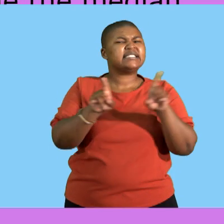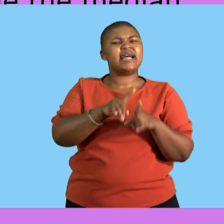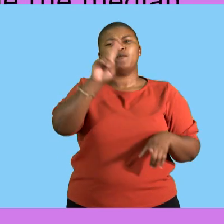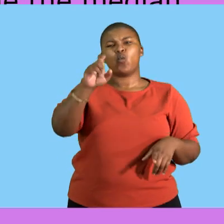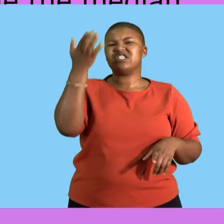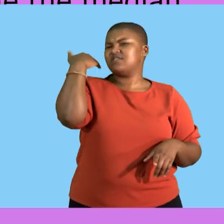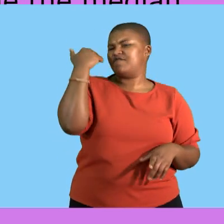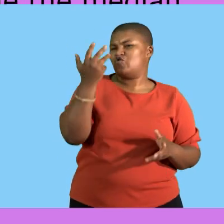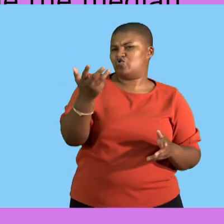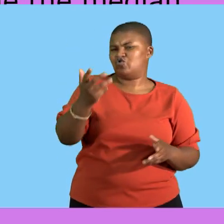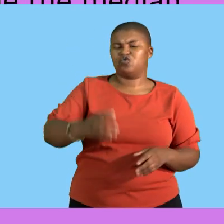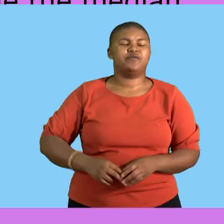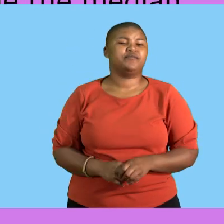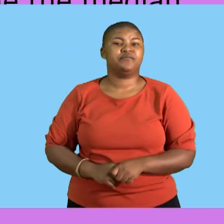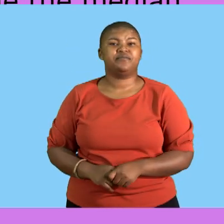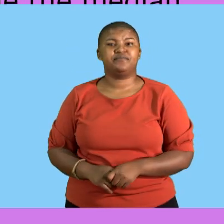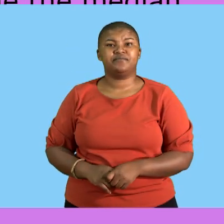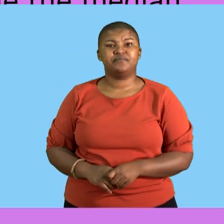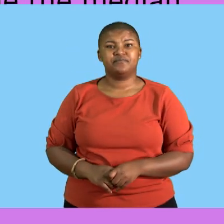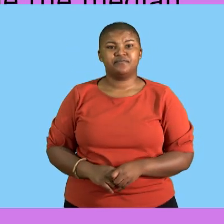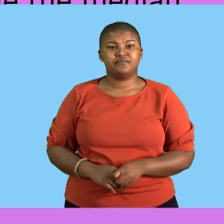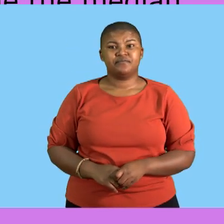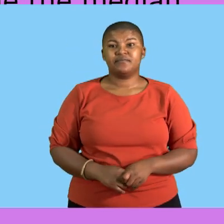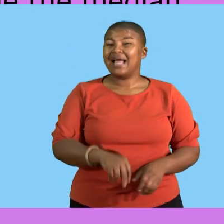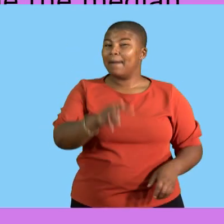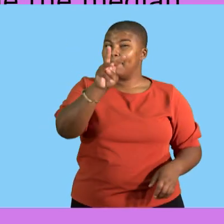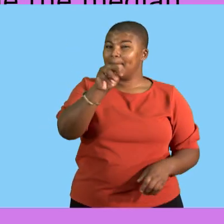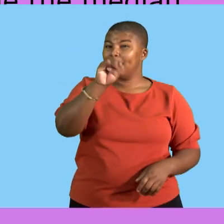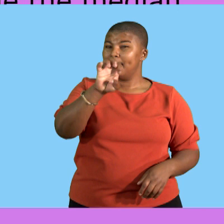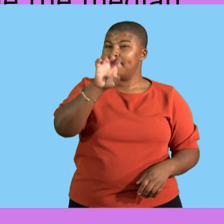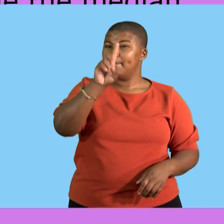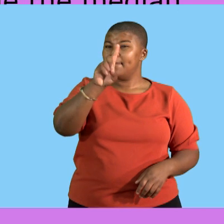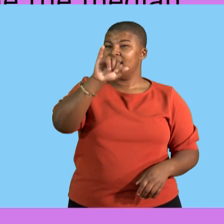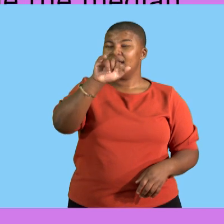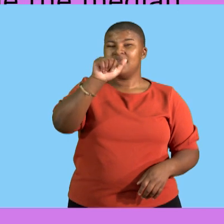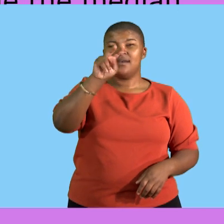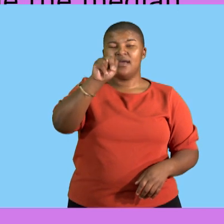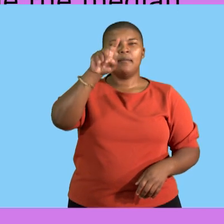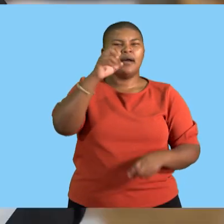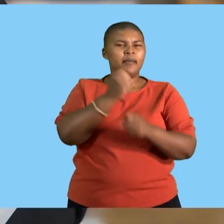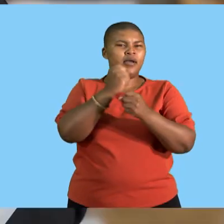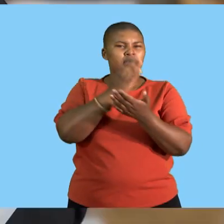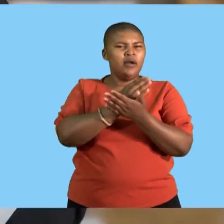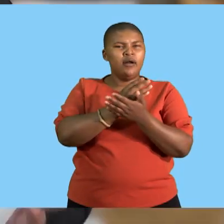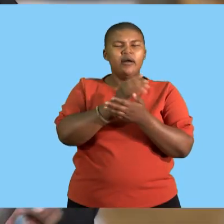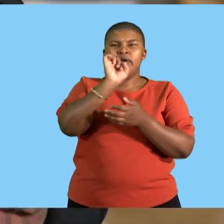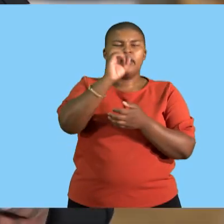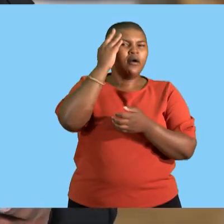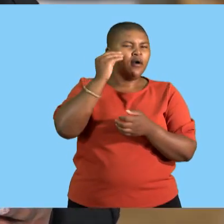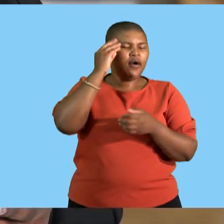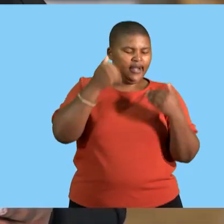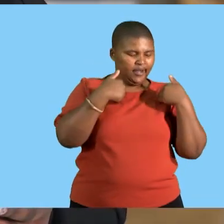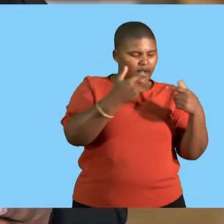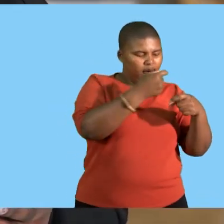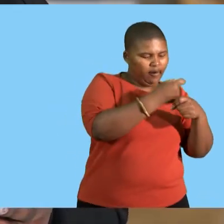before. Now, firstly, when you deal with a median, the first thing that you must do, you need to arrange your data set in ascending